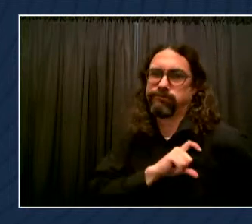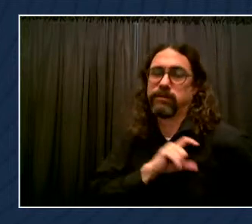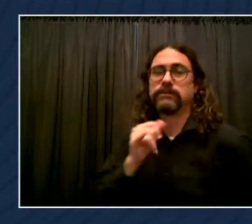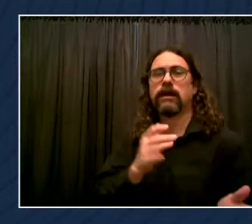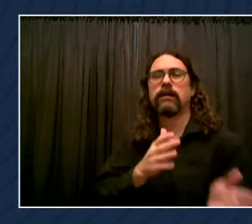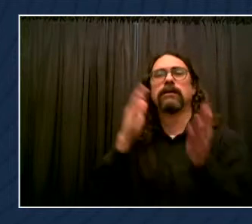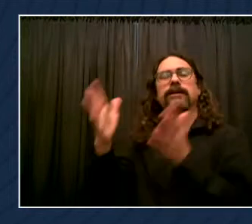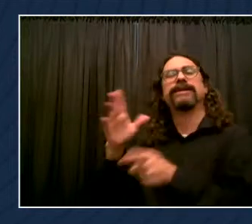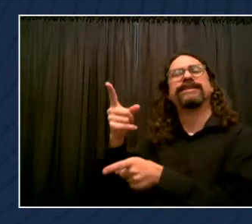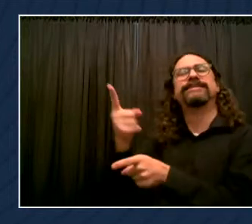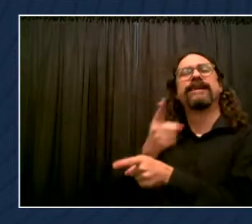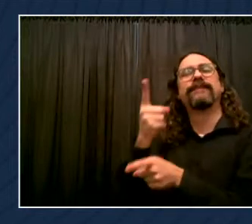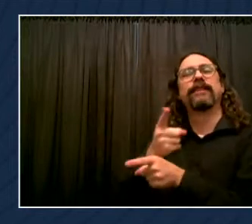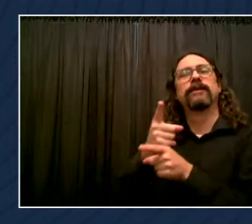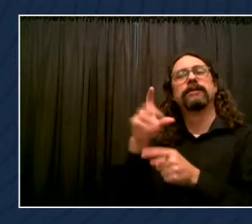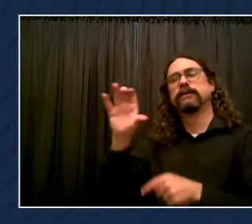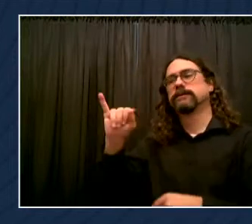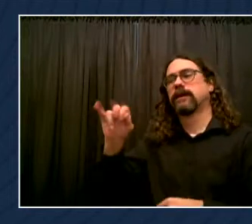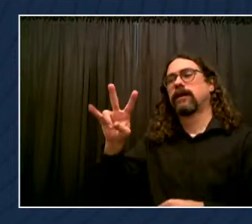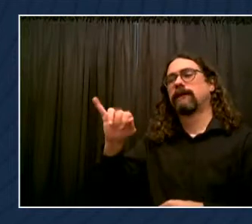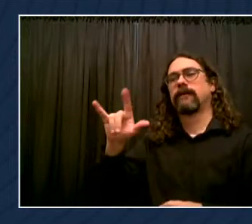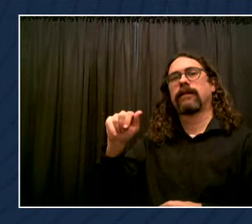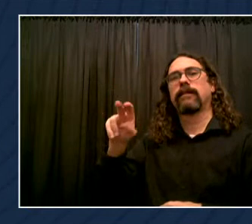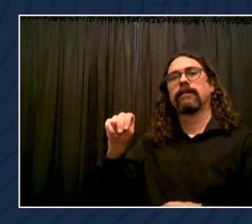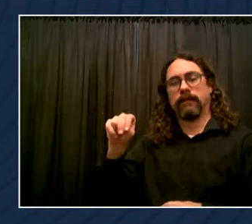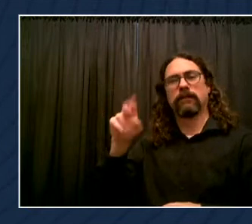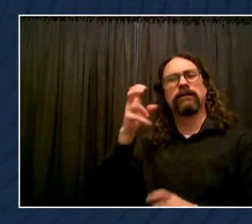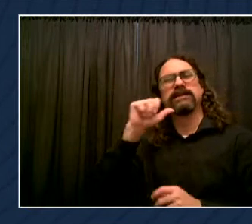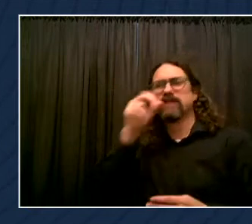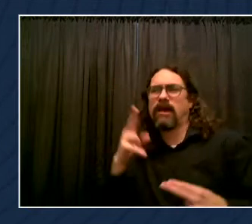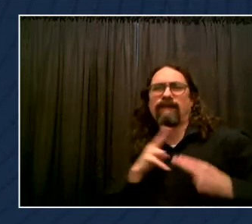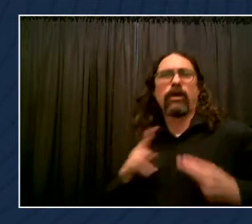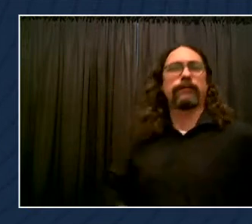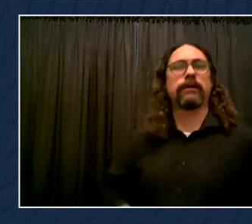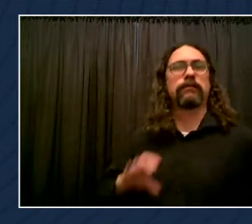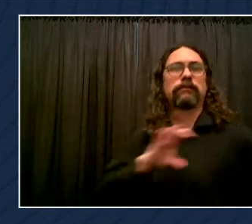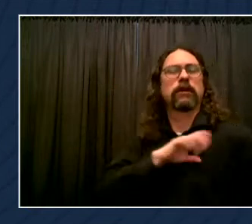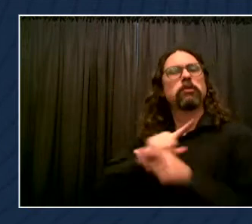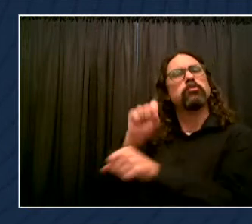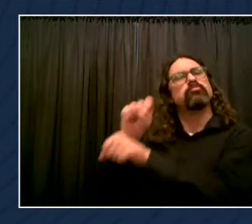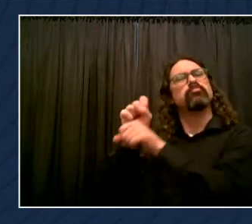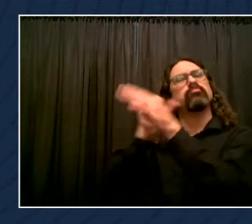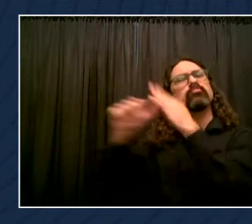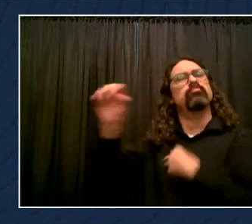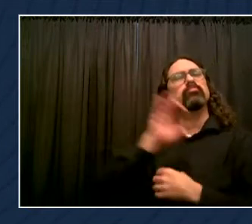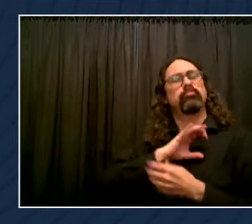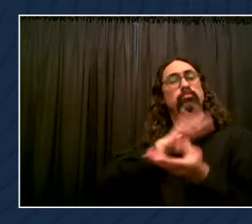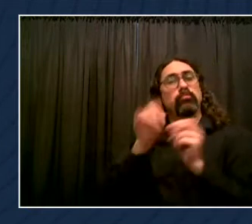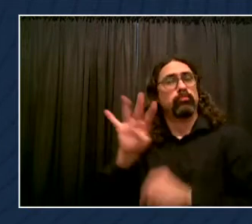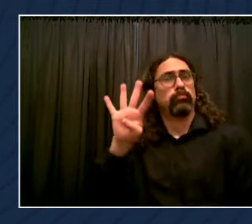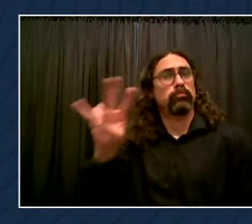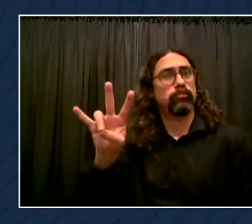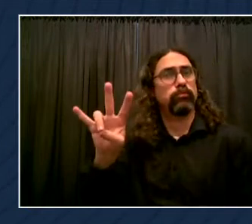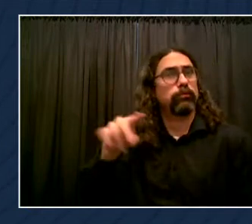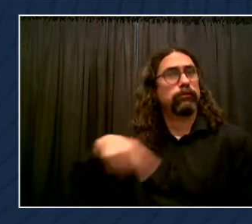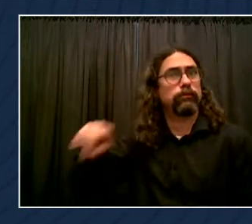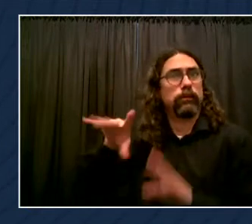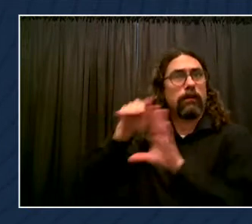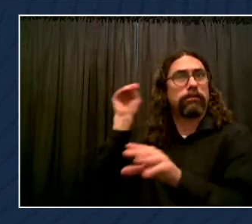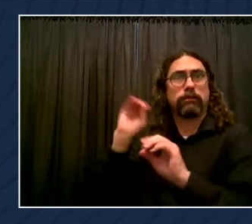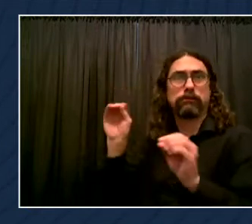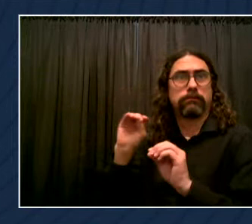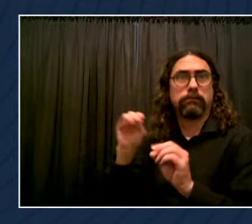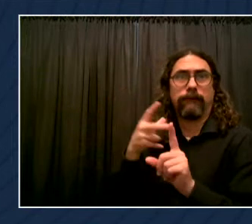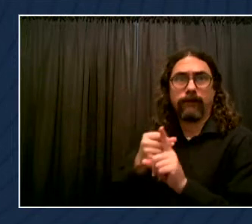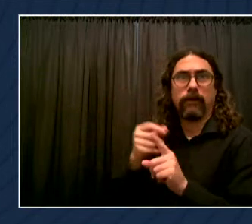their vaccination status. Regarding the 9/11 operators, we're in good shape. We're monitoring that closely. And again, I